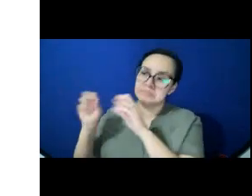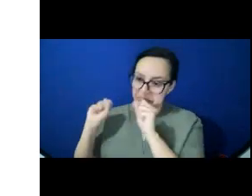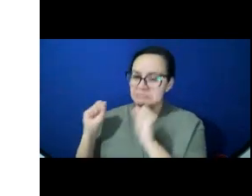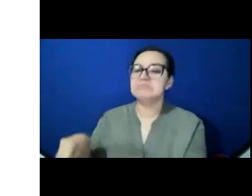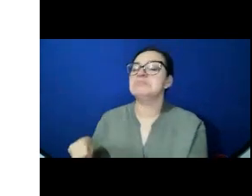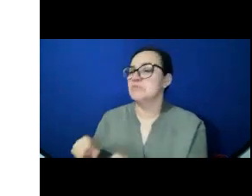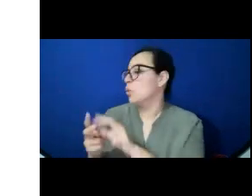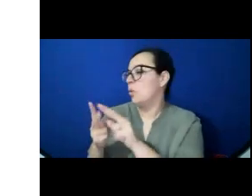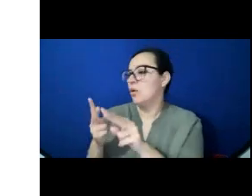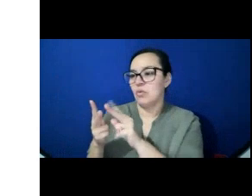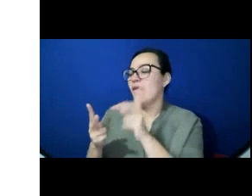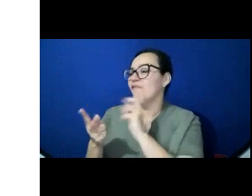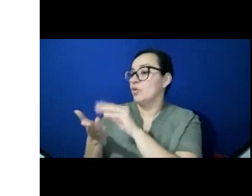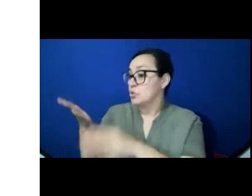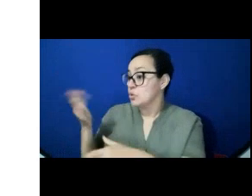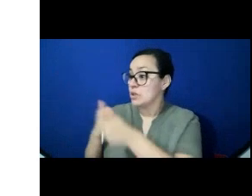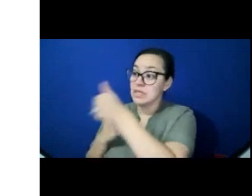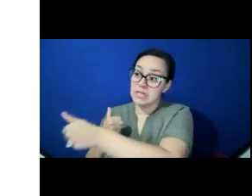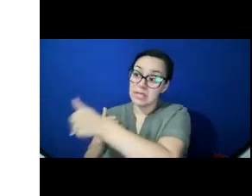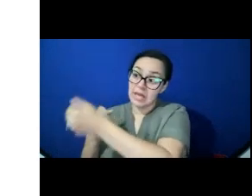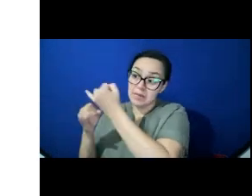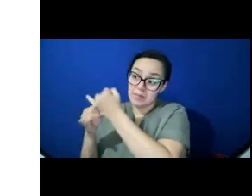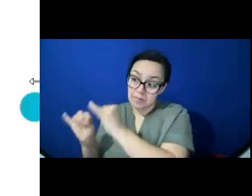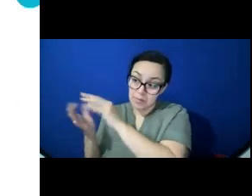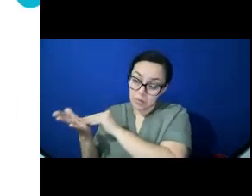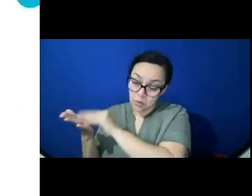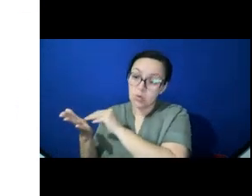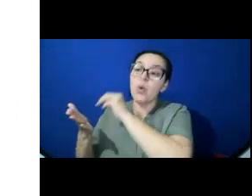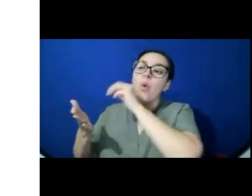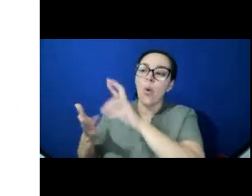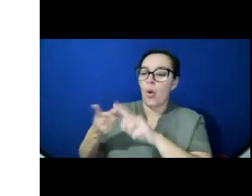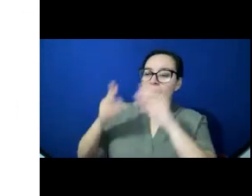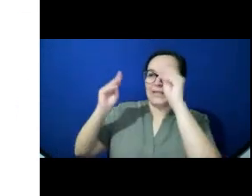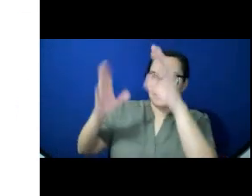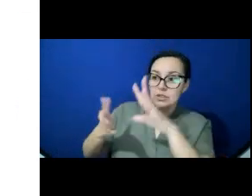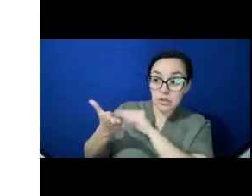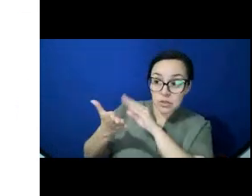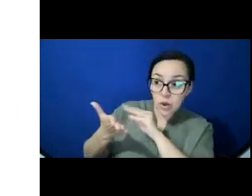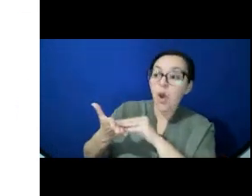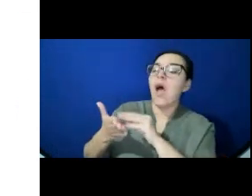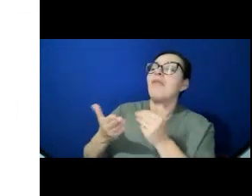successful in transferring this information to the students. I believe in both ways it can work.